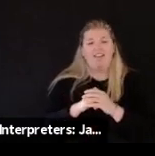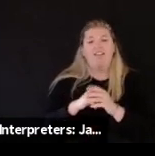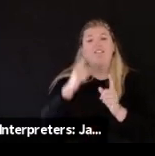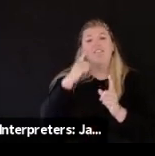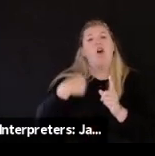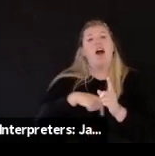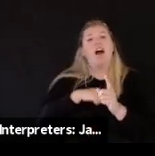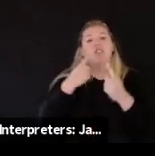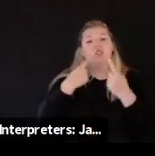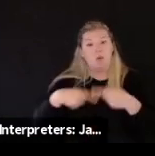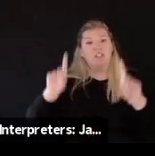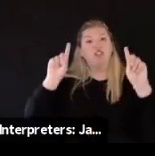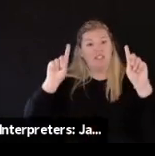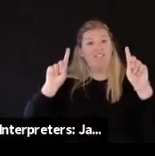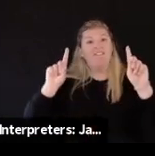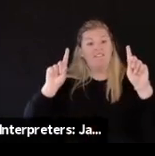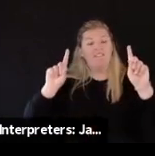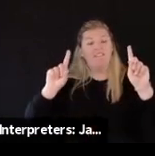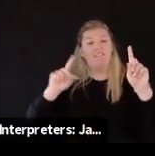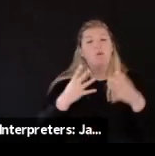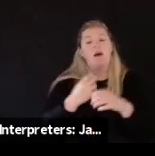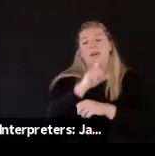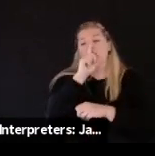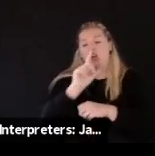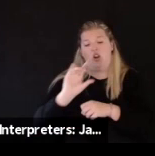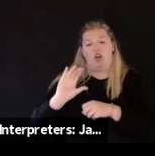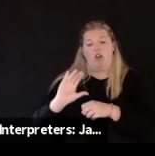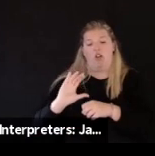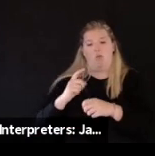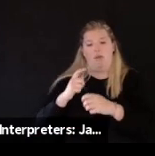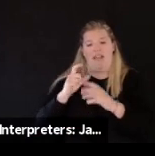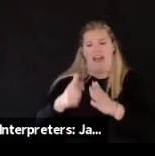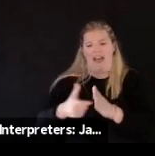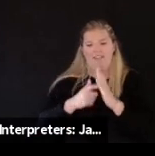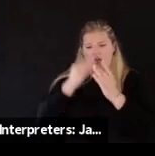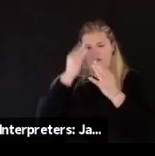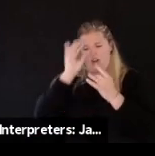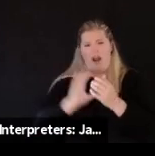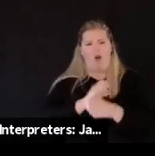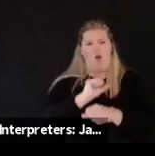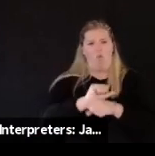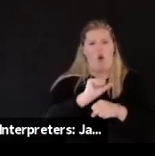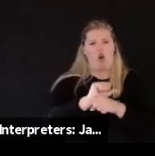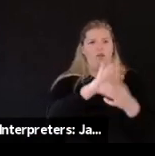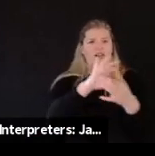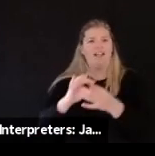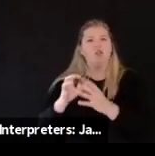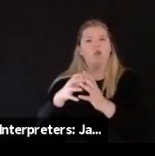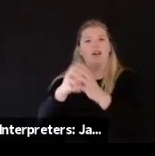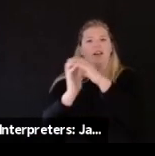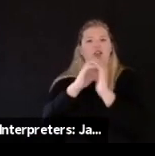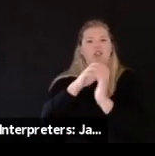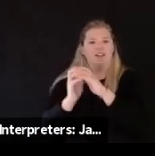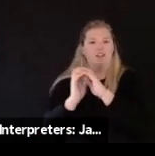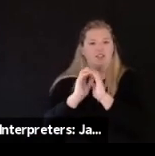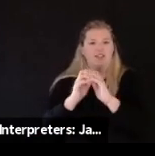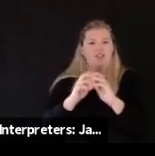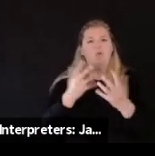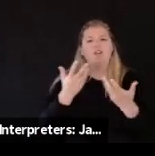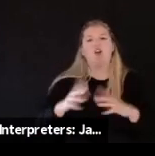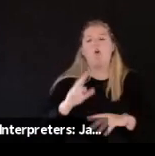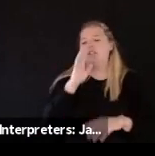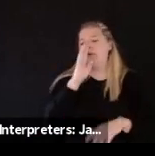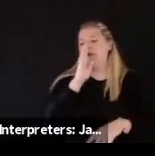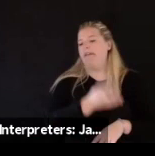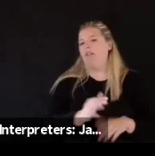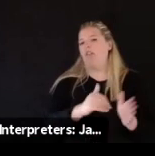order to achieve this, that we really have to reconsider our work to think through the intersections of humanity so that no one is left behind when we seek for and